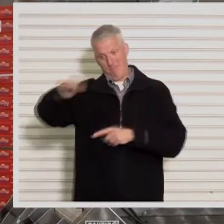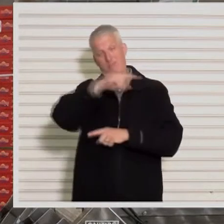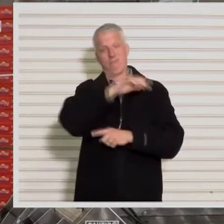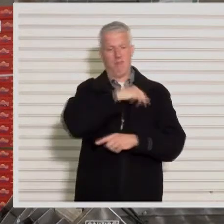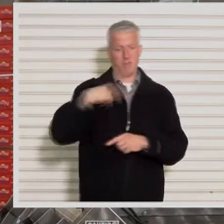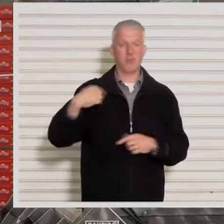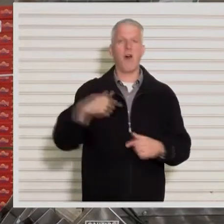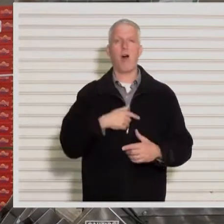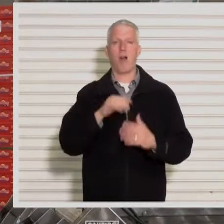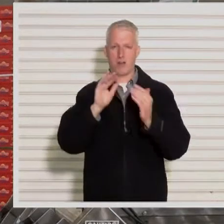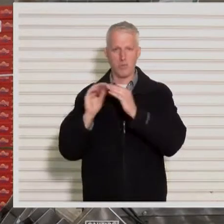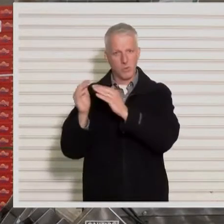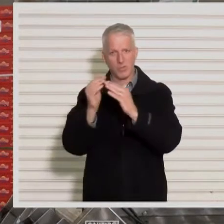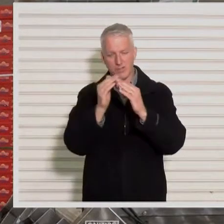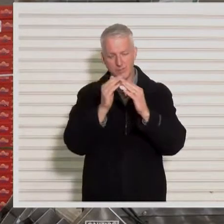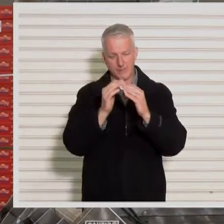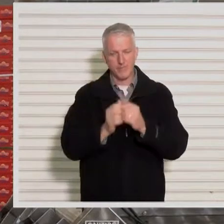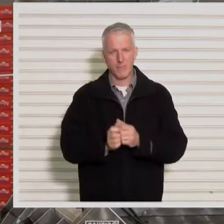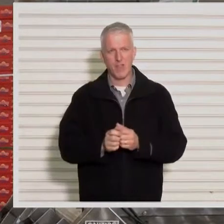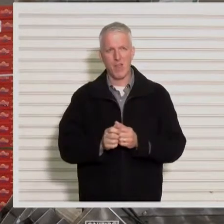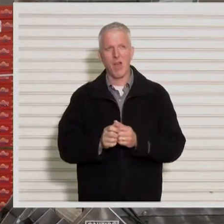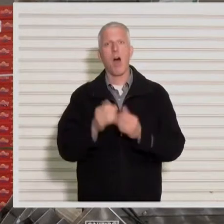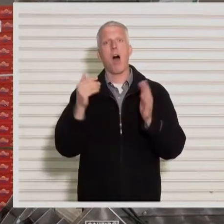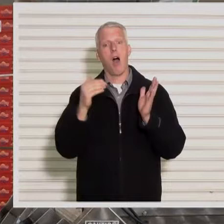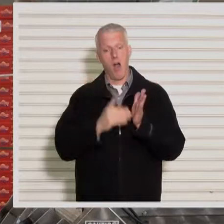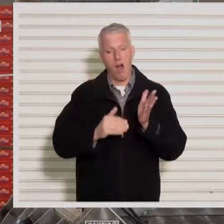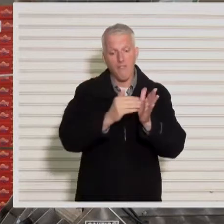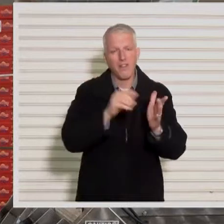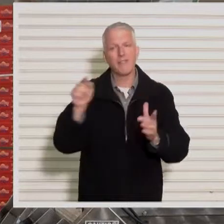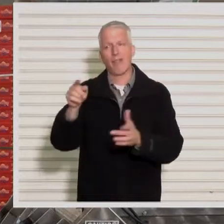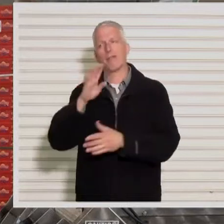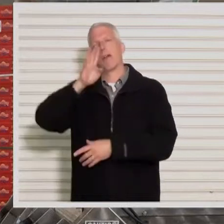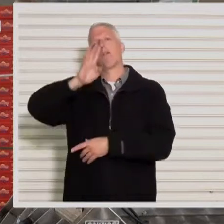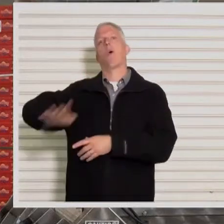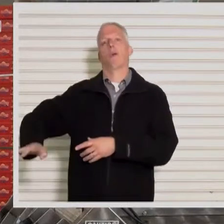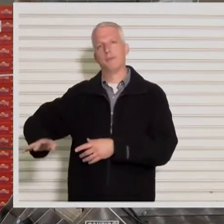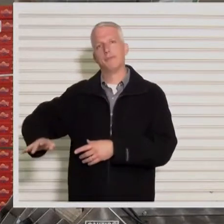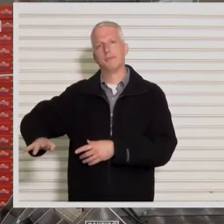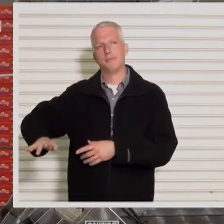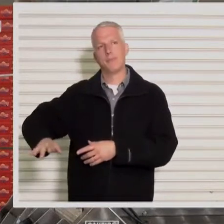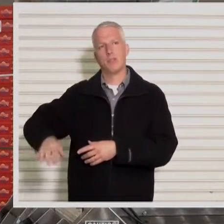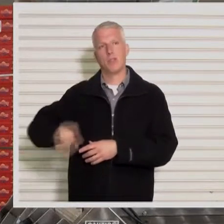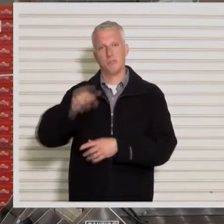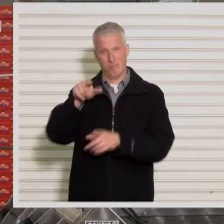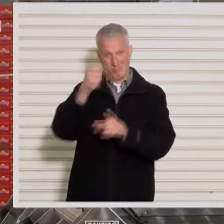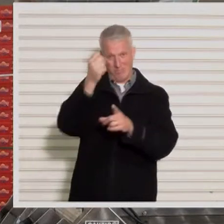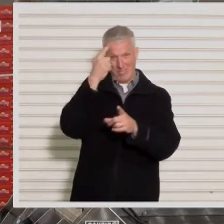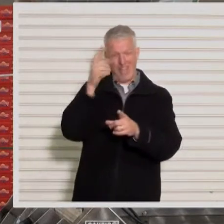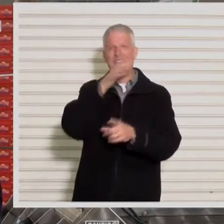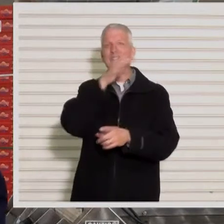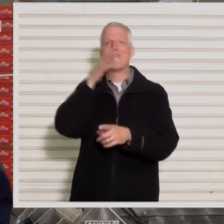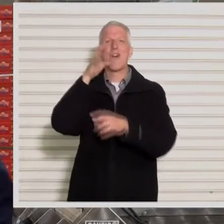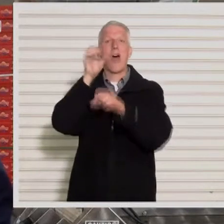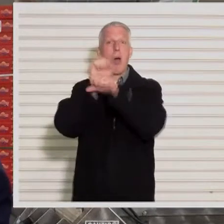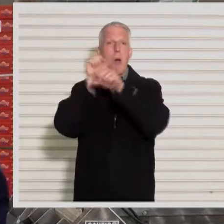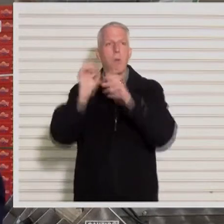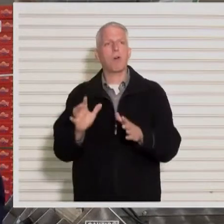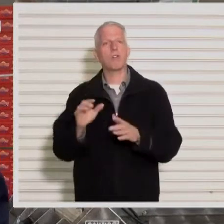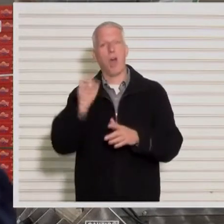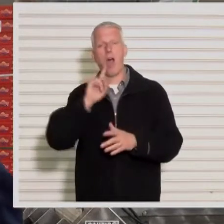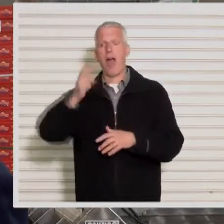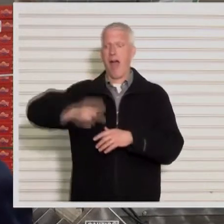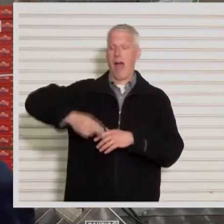our communities, and oftentimes ignored. You see, farm workers are at high